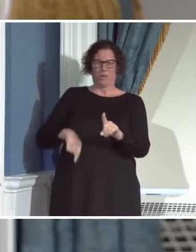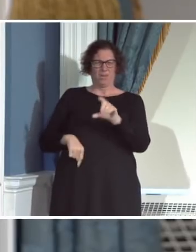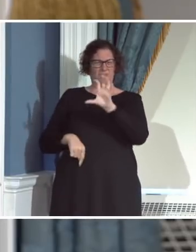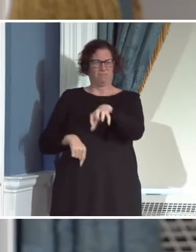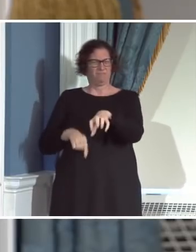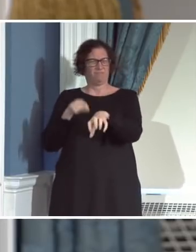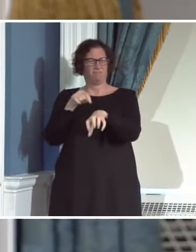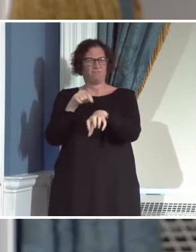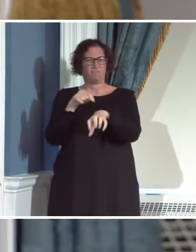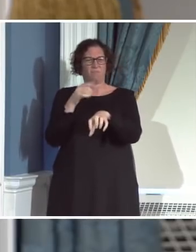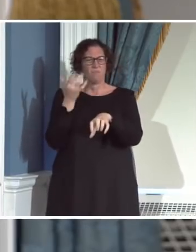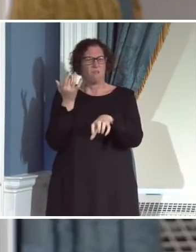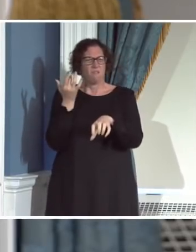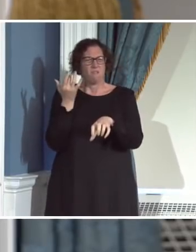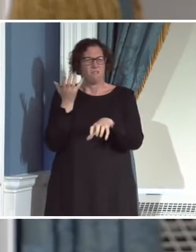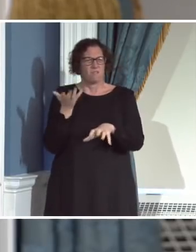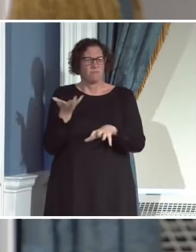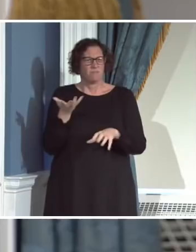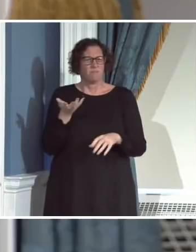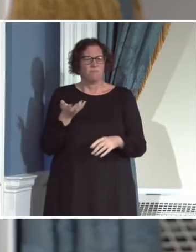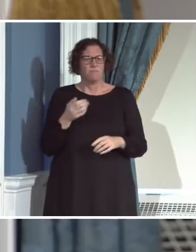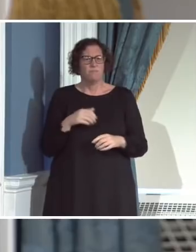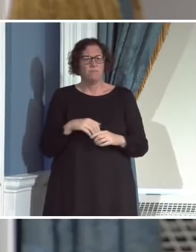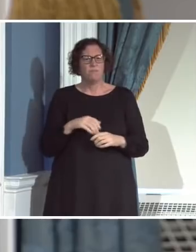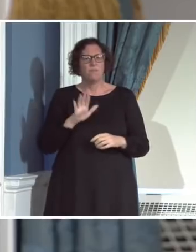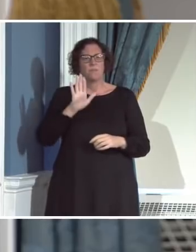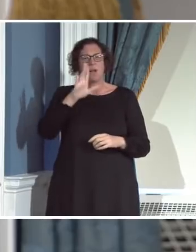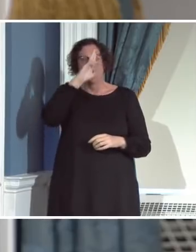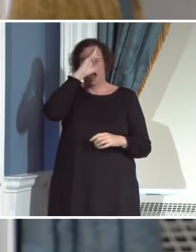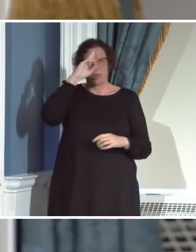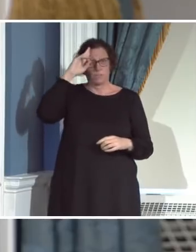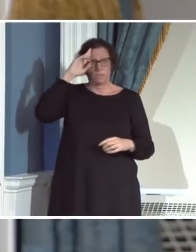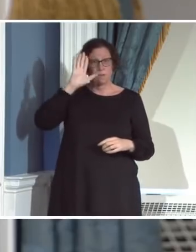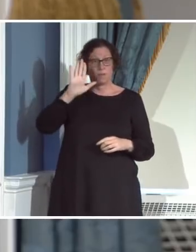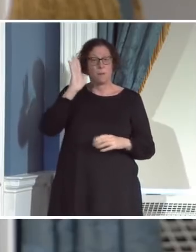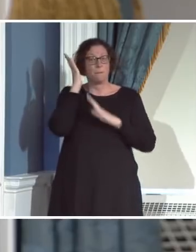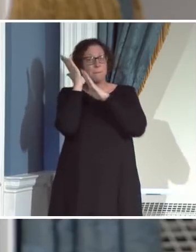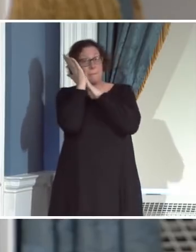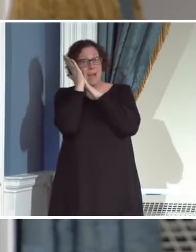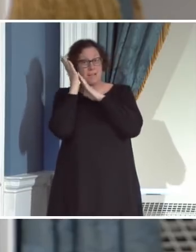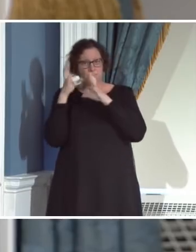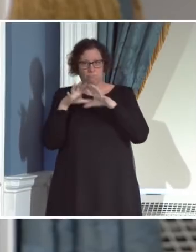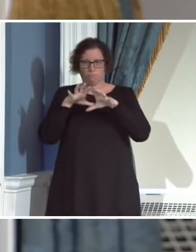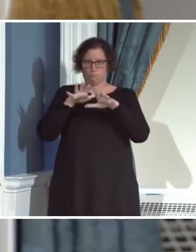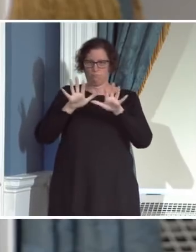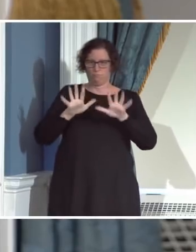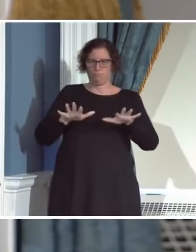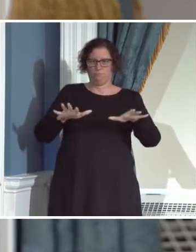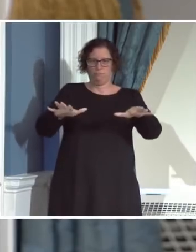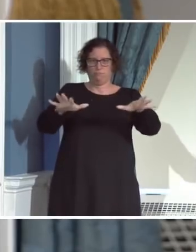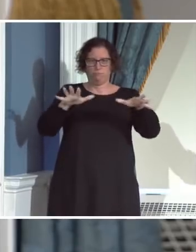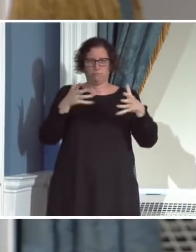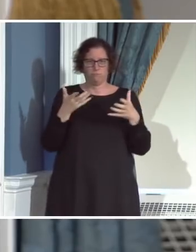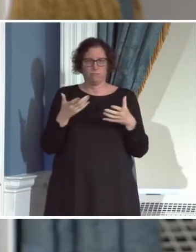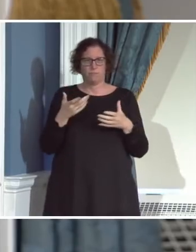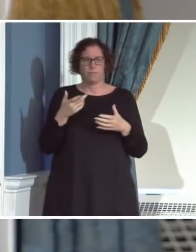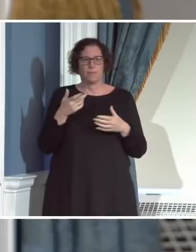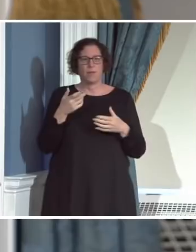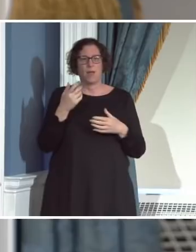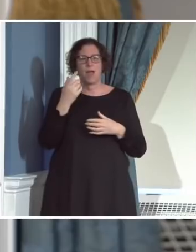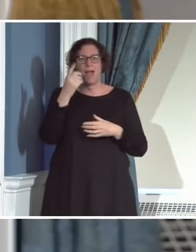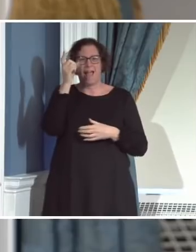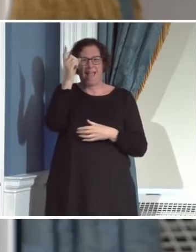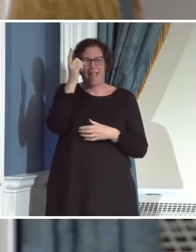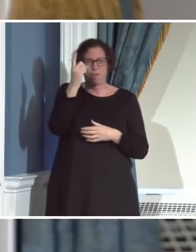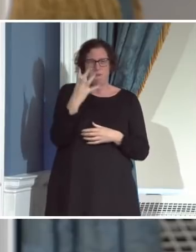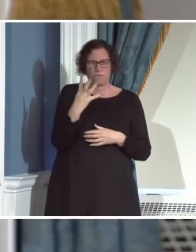of hospital beds per 1,000 persons than Manhattan.